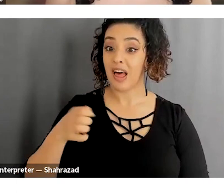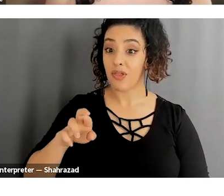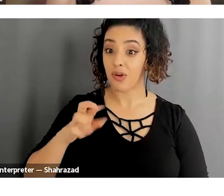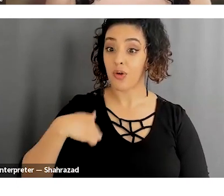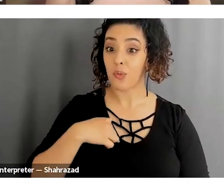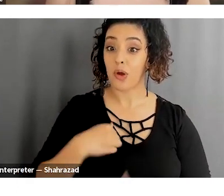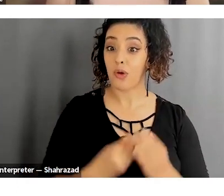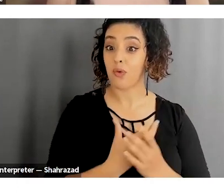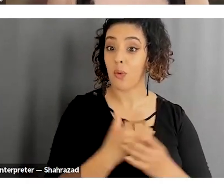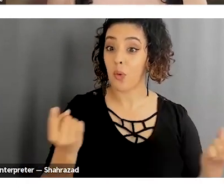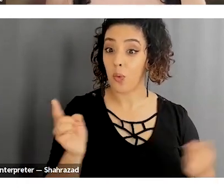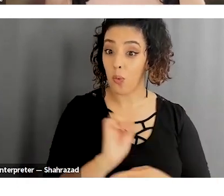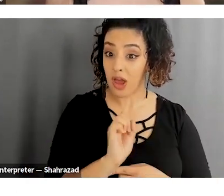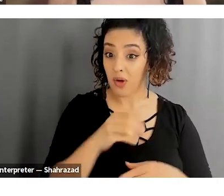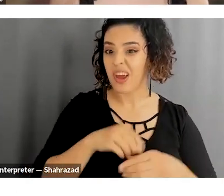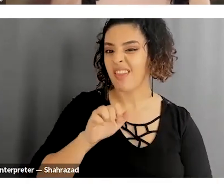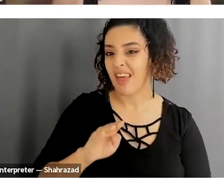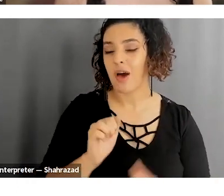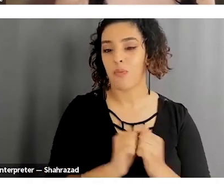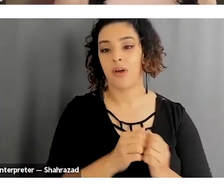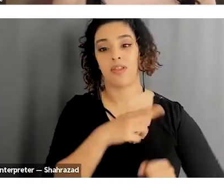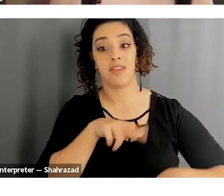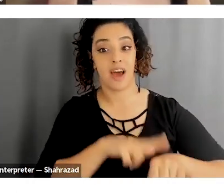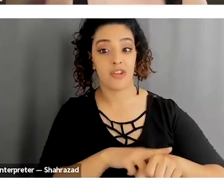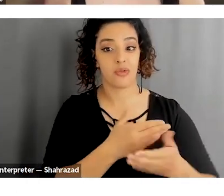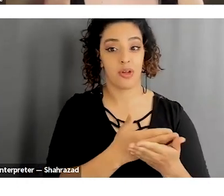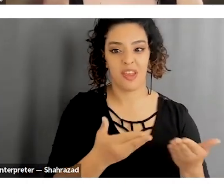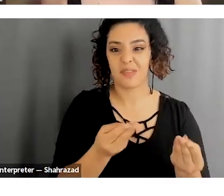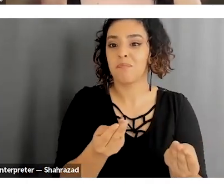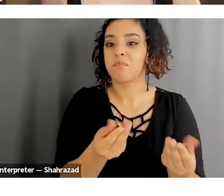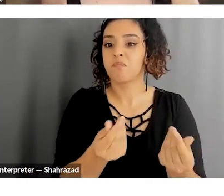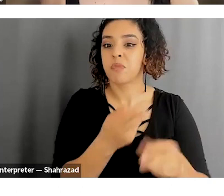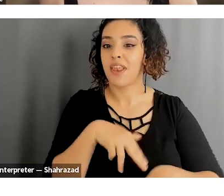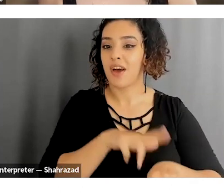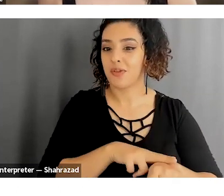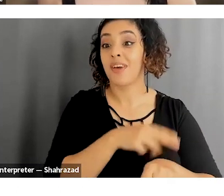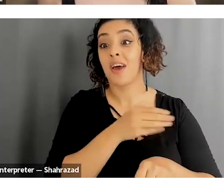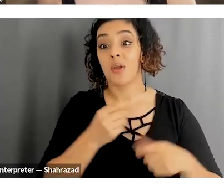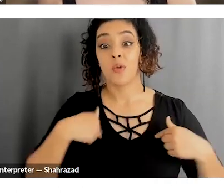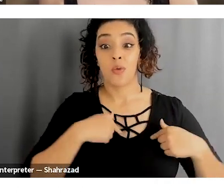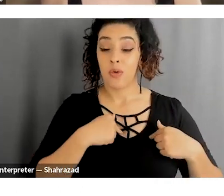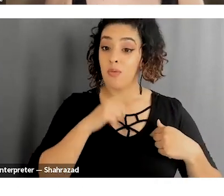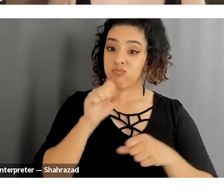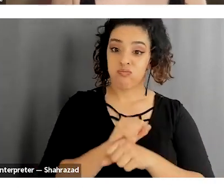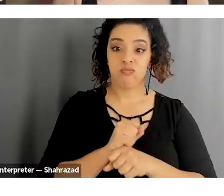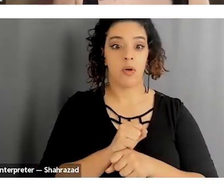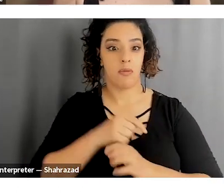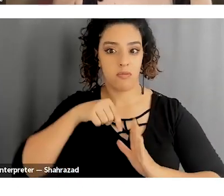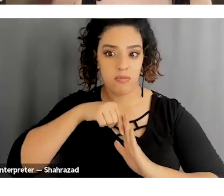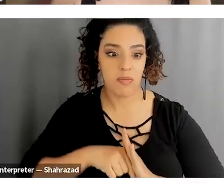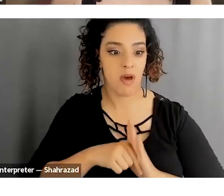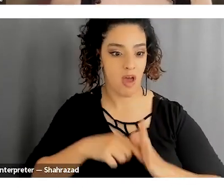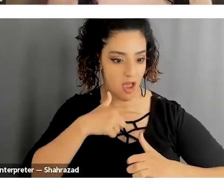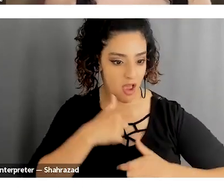with natural ingredients, natural materials. And we are also deeply, deeply interested in food